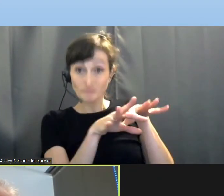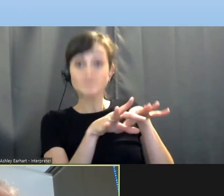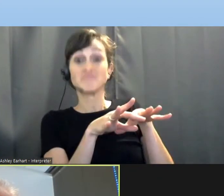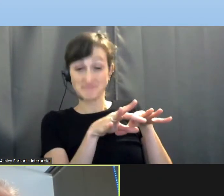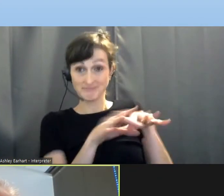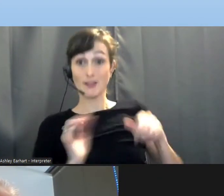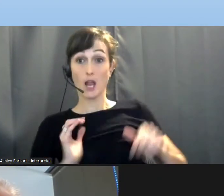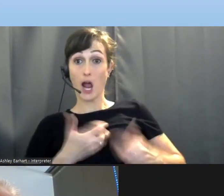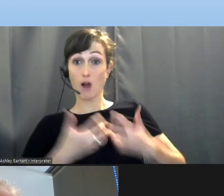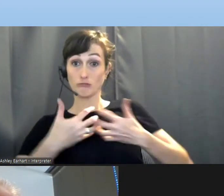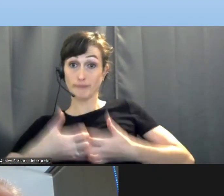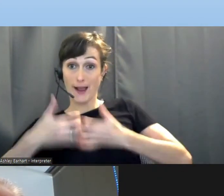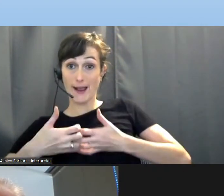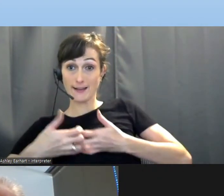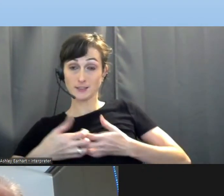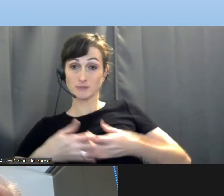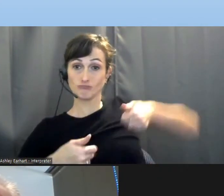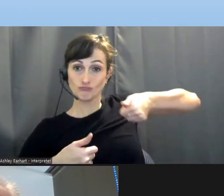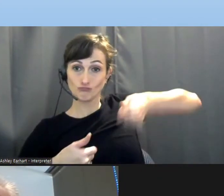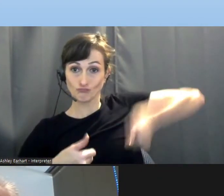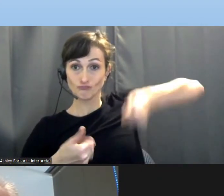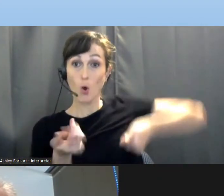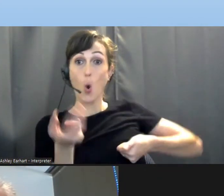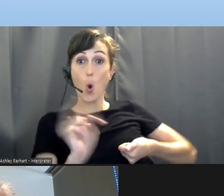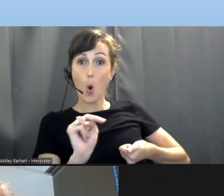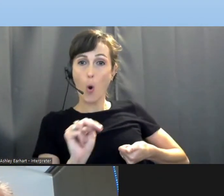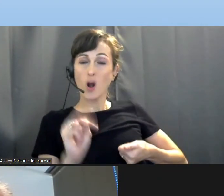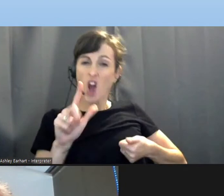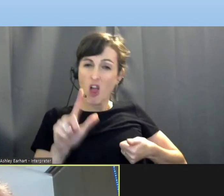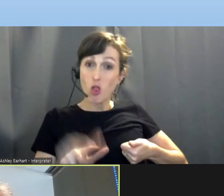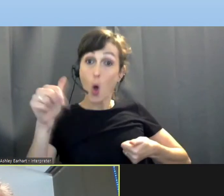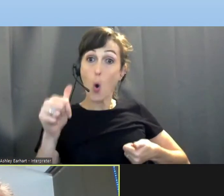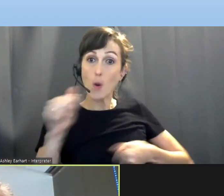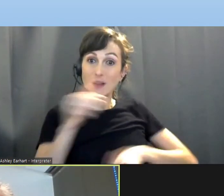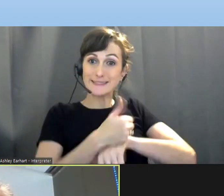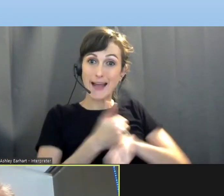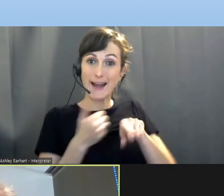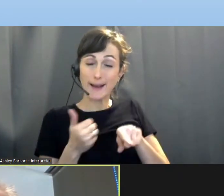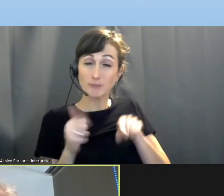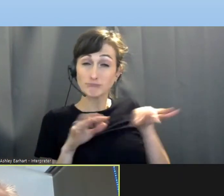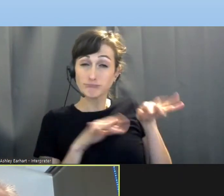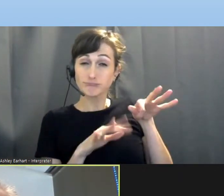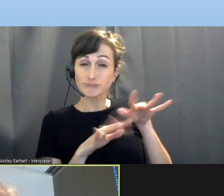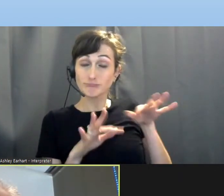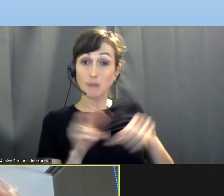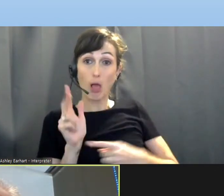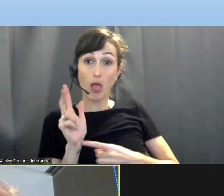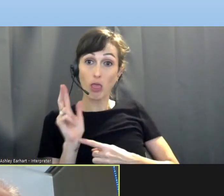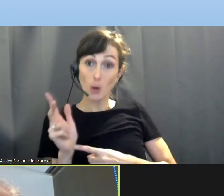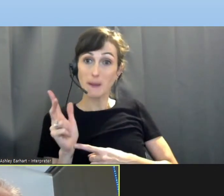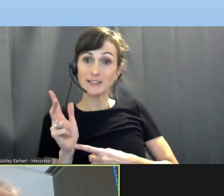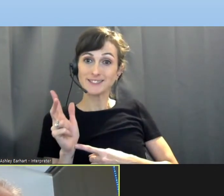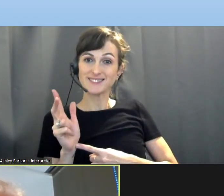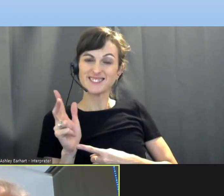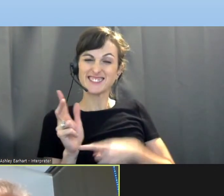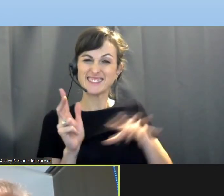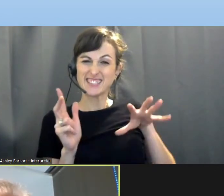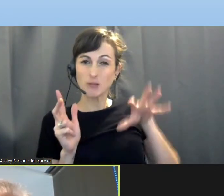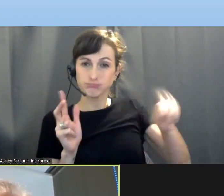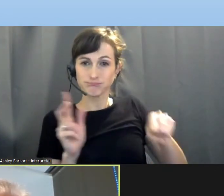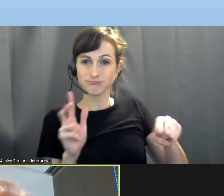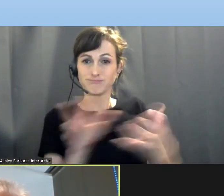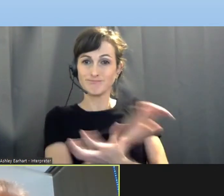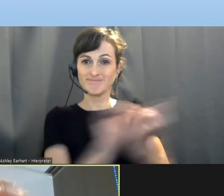lowest setting. And within 3 minutes, it had deactivated 99.9% of the SARS-CoV-2